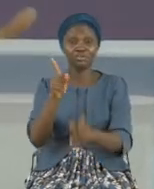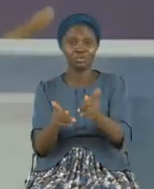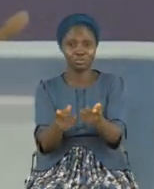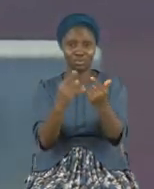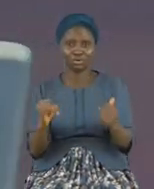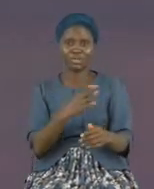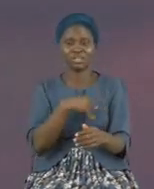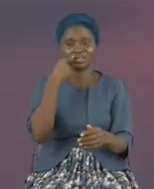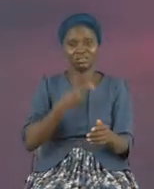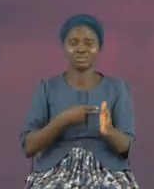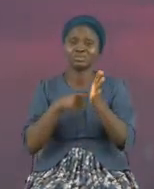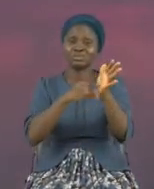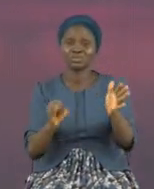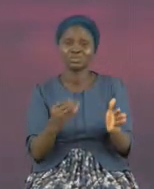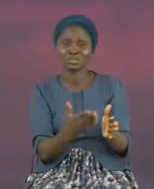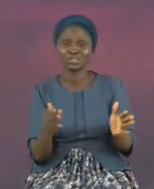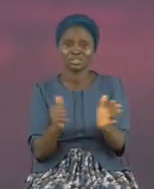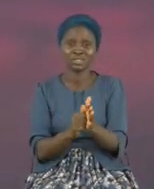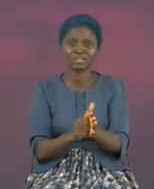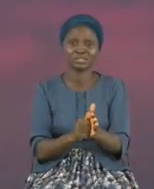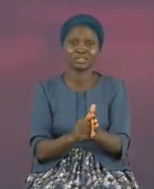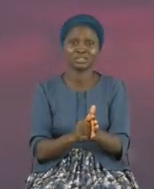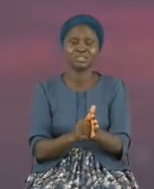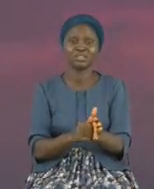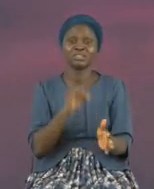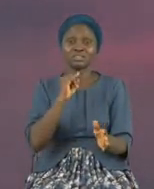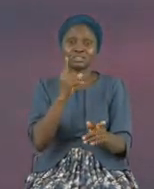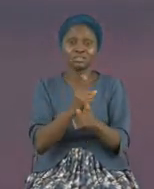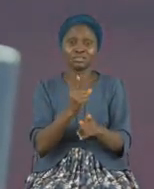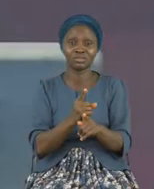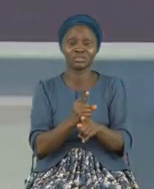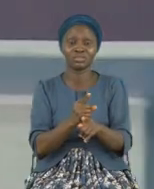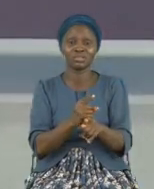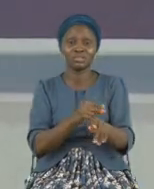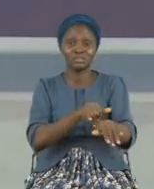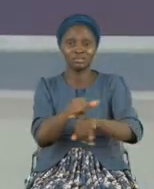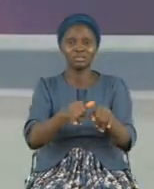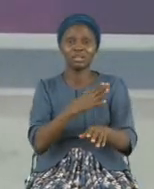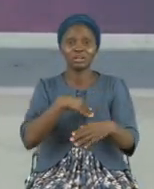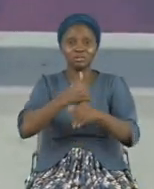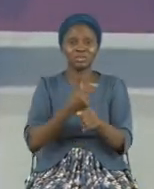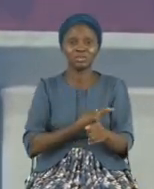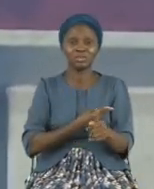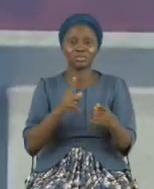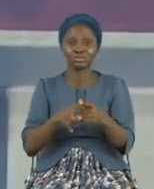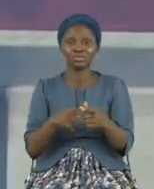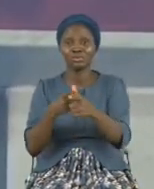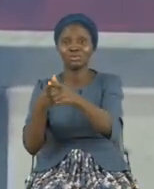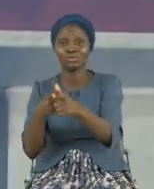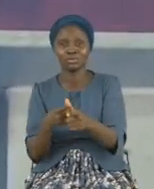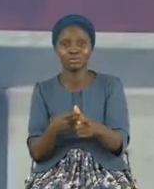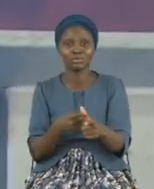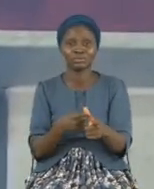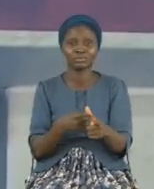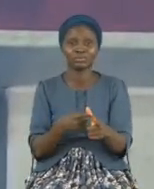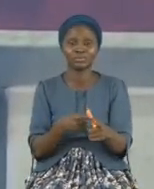us things that is just deception. And they make us run the fool's errand. They have deceived us and